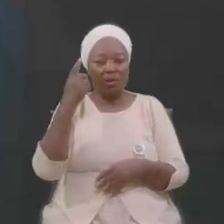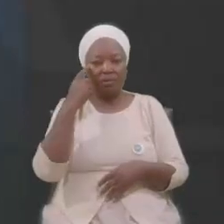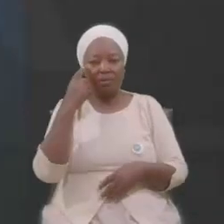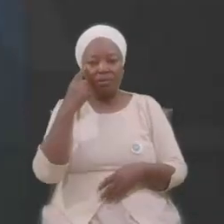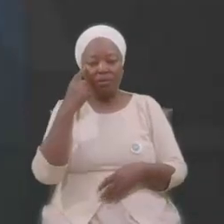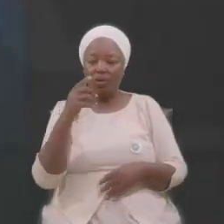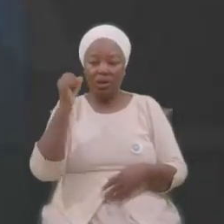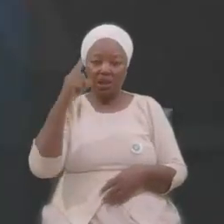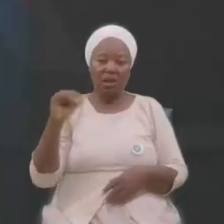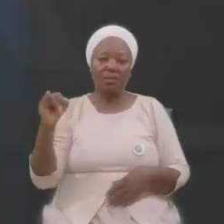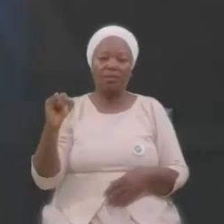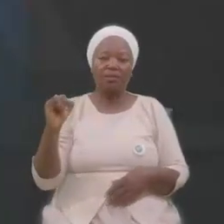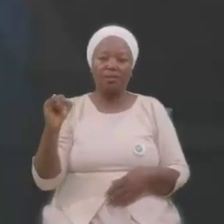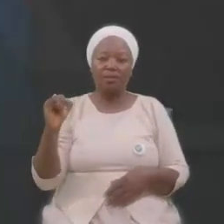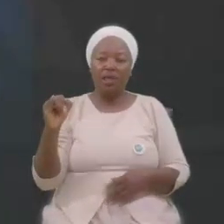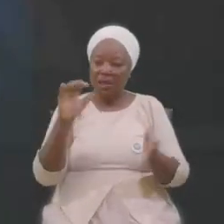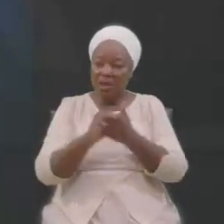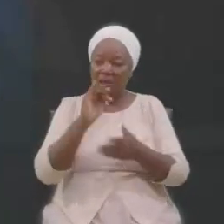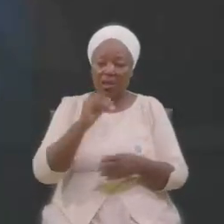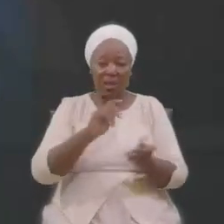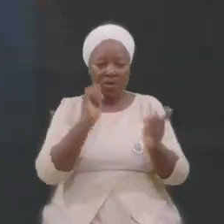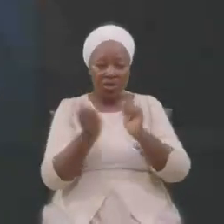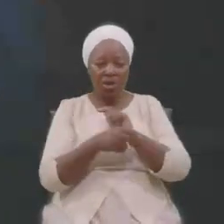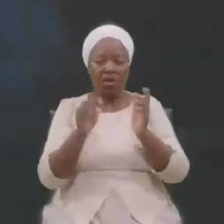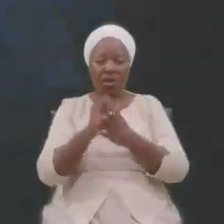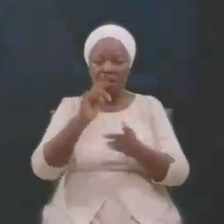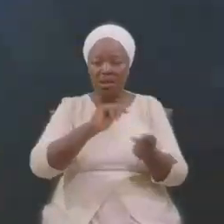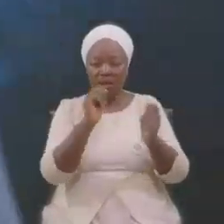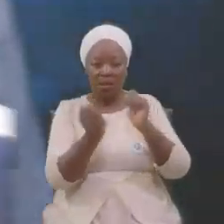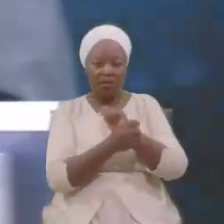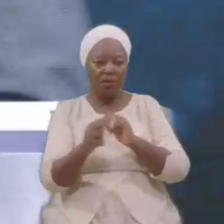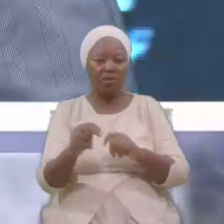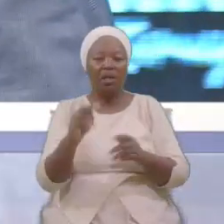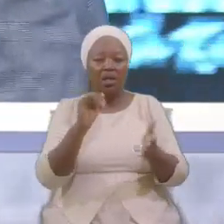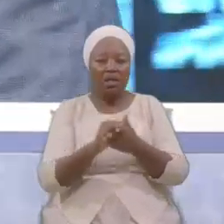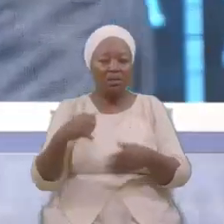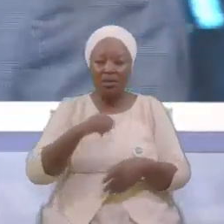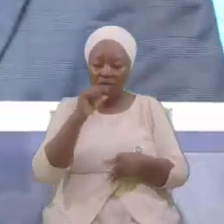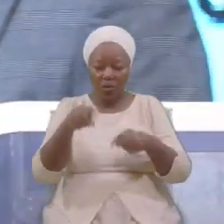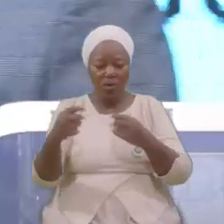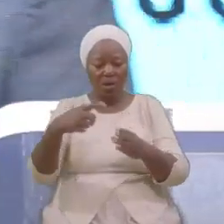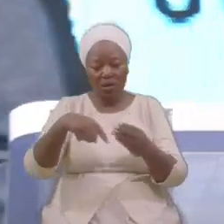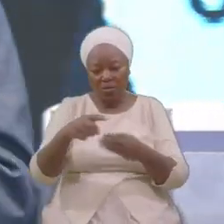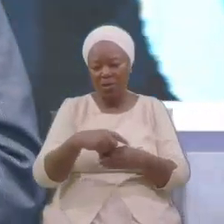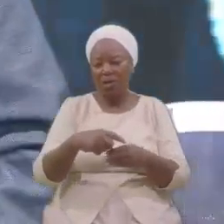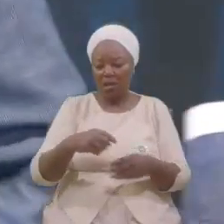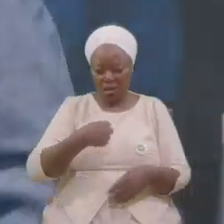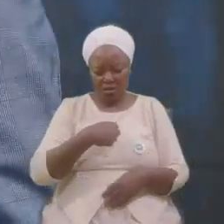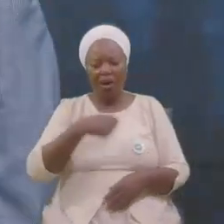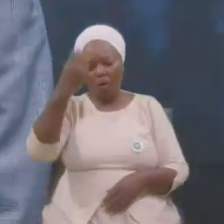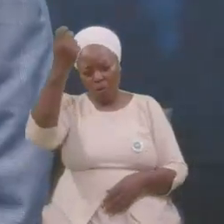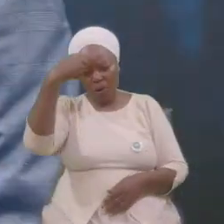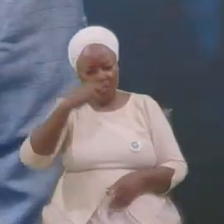That's a change. That's the transformation. That you're not going about, I'm wise, they